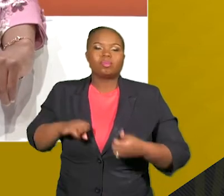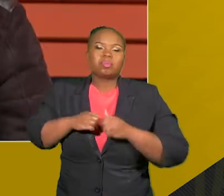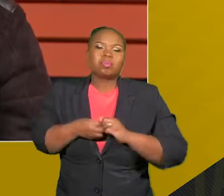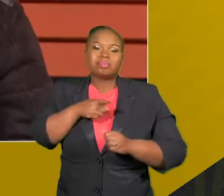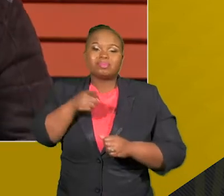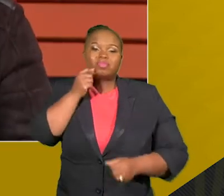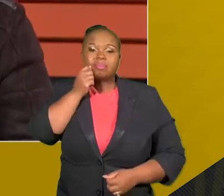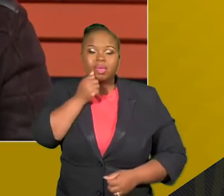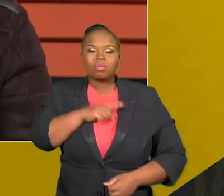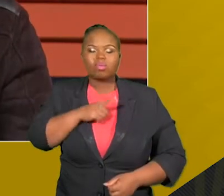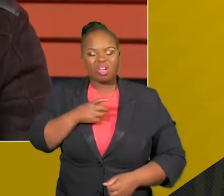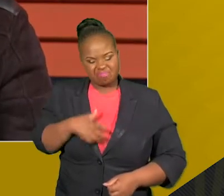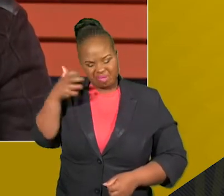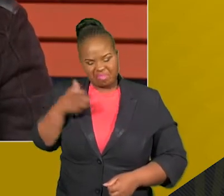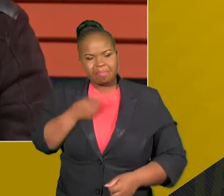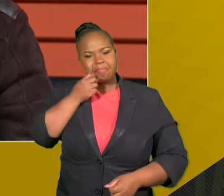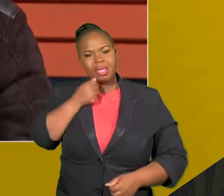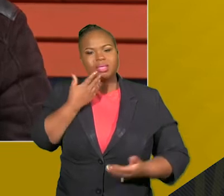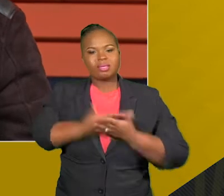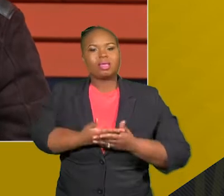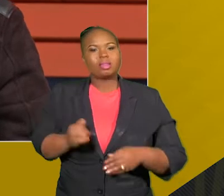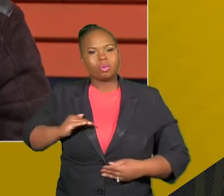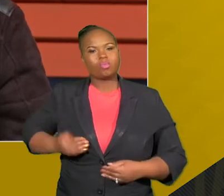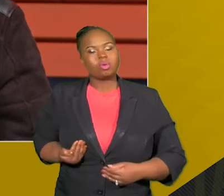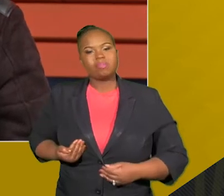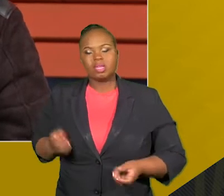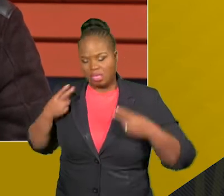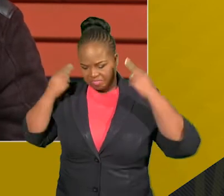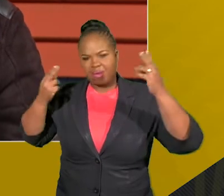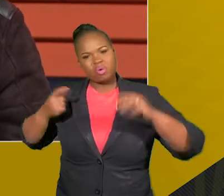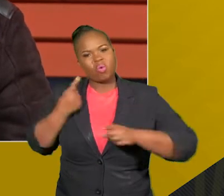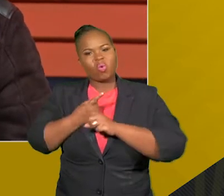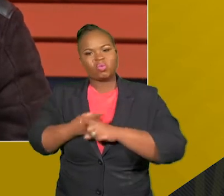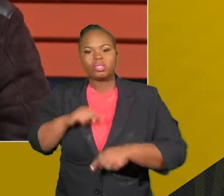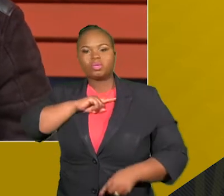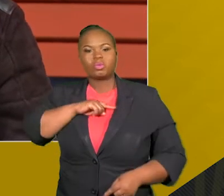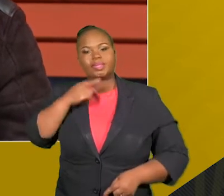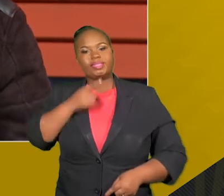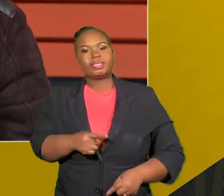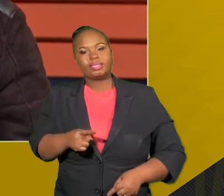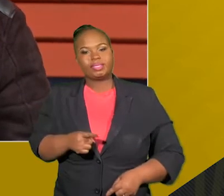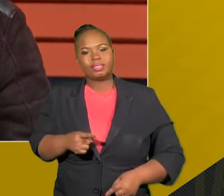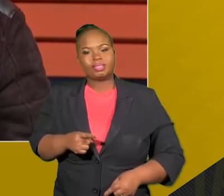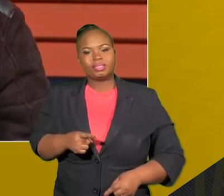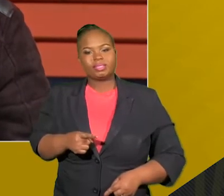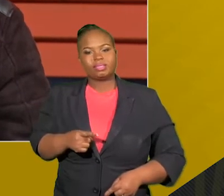ukuthi angry men produce rebellious women. That is why basibiza ngokuthi singama